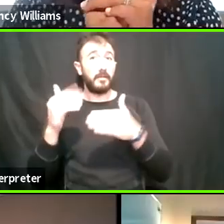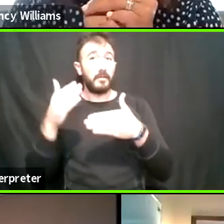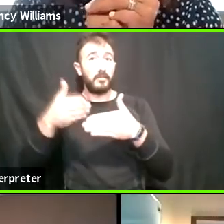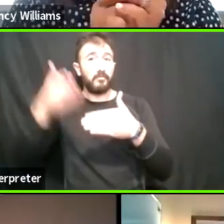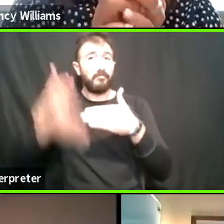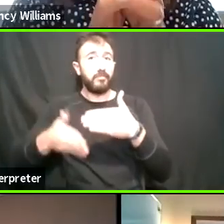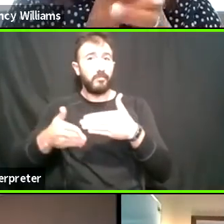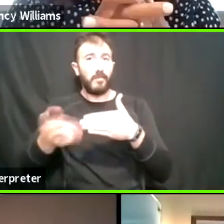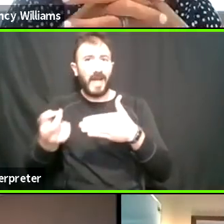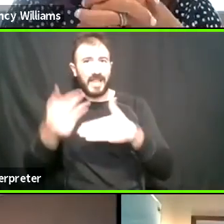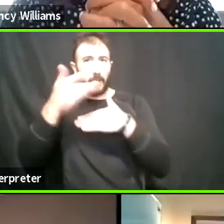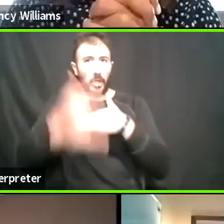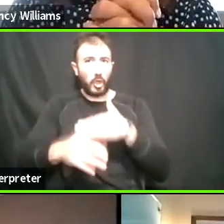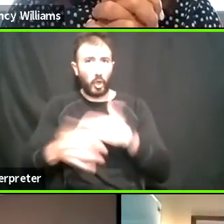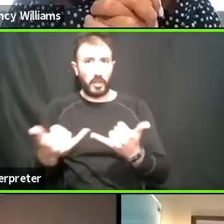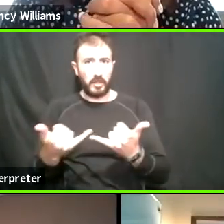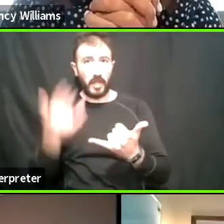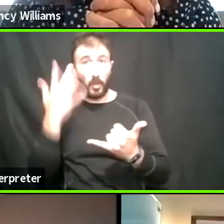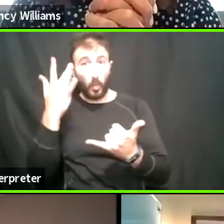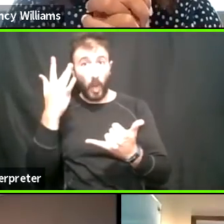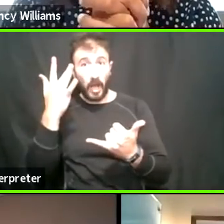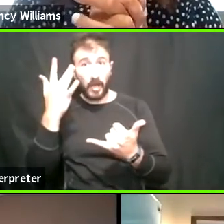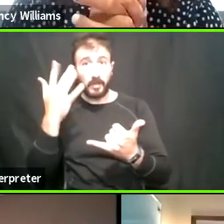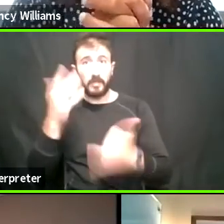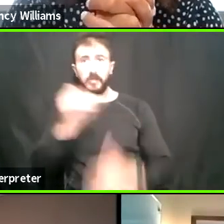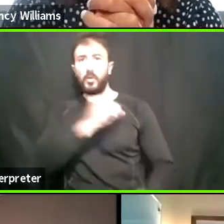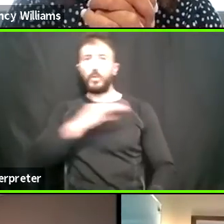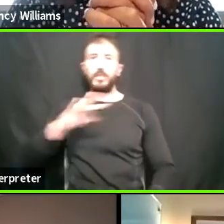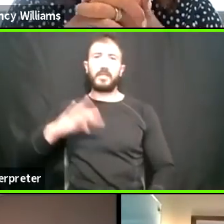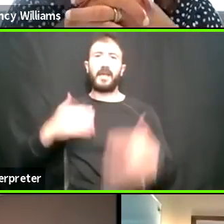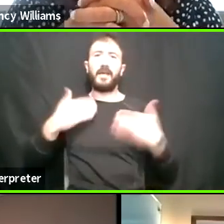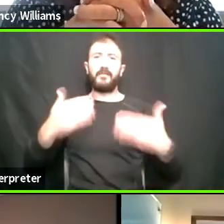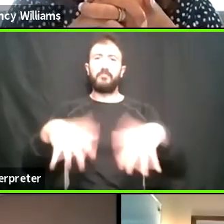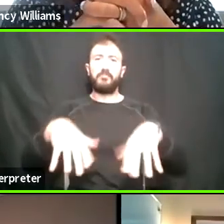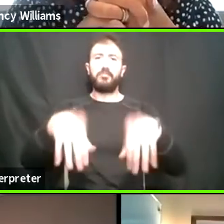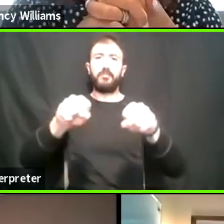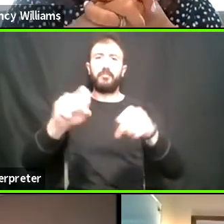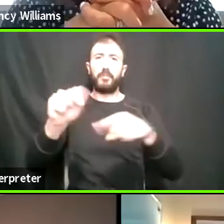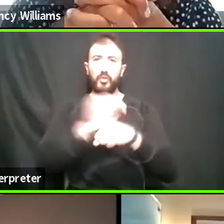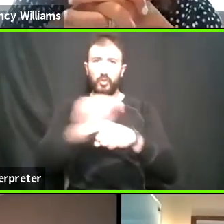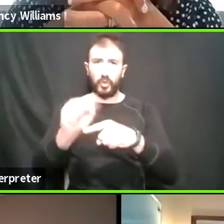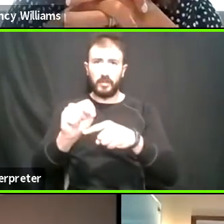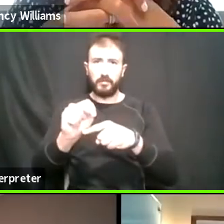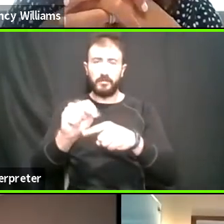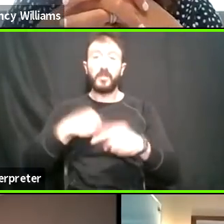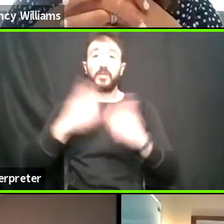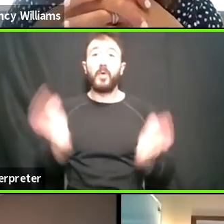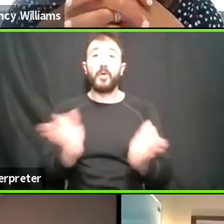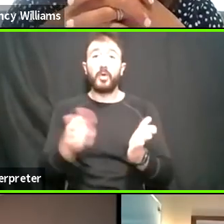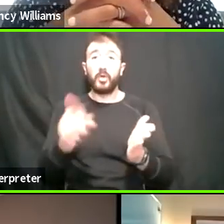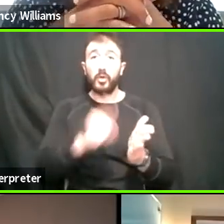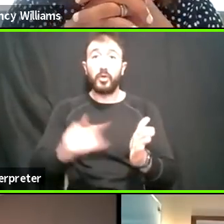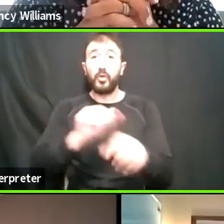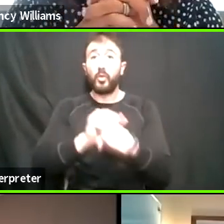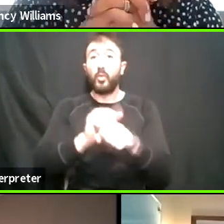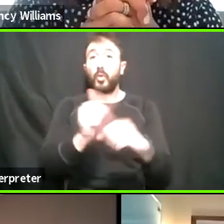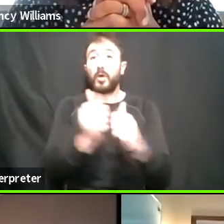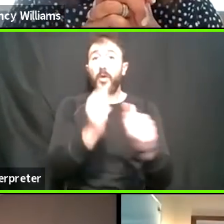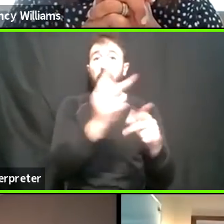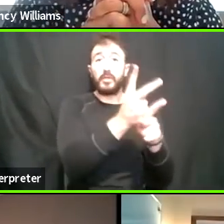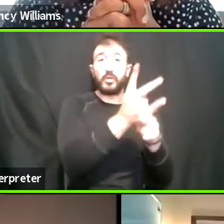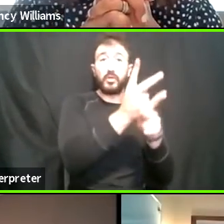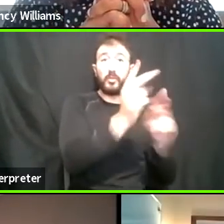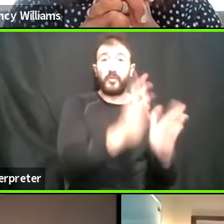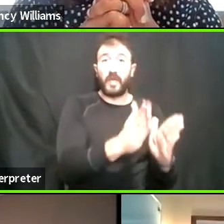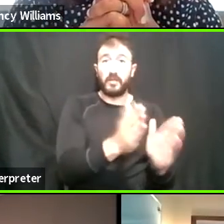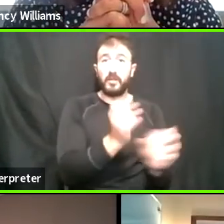training. I would encourage staff to work with their supervisors to ensure that that training is able to be completed by